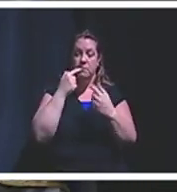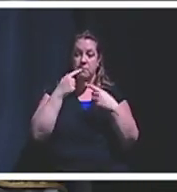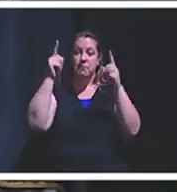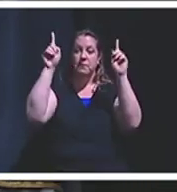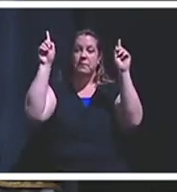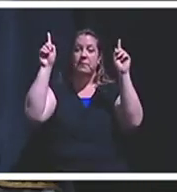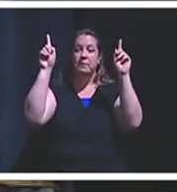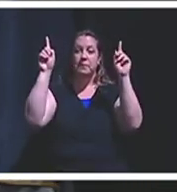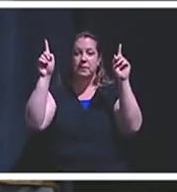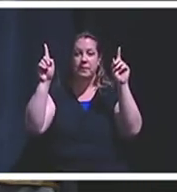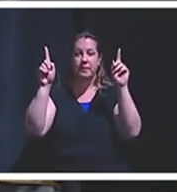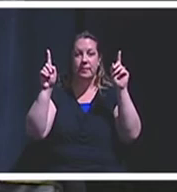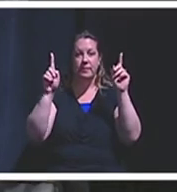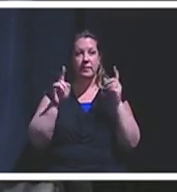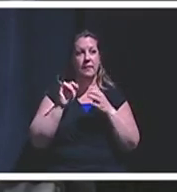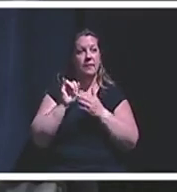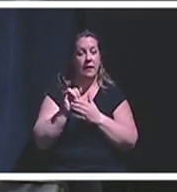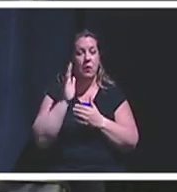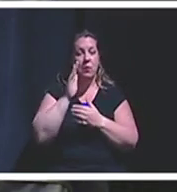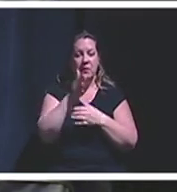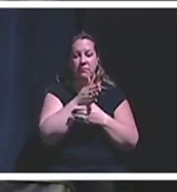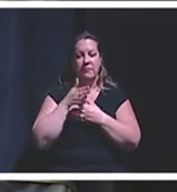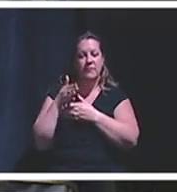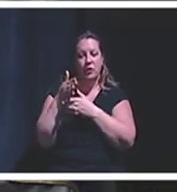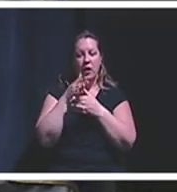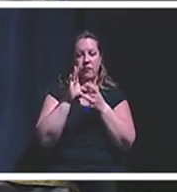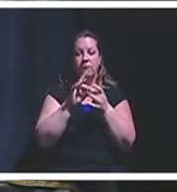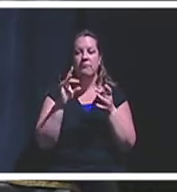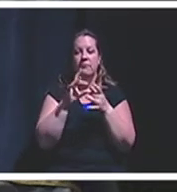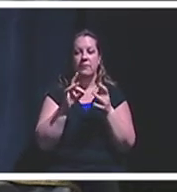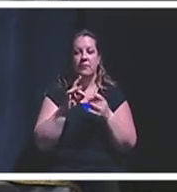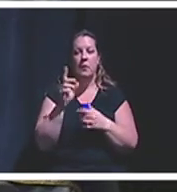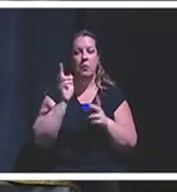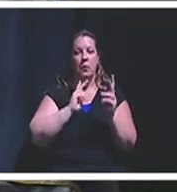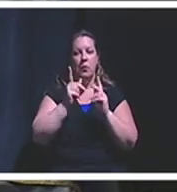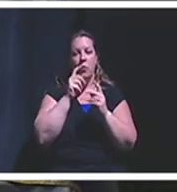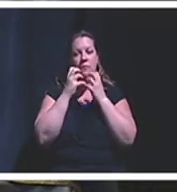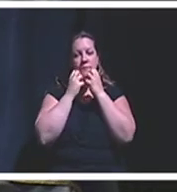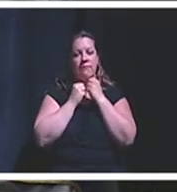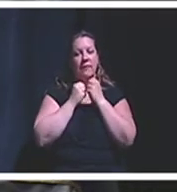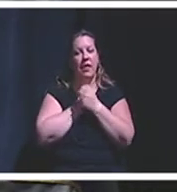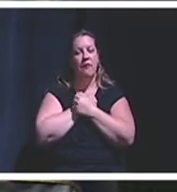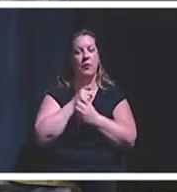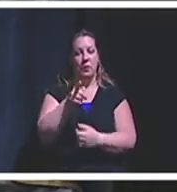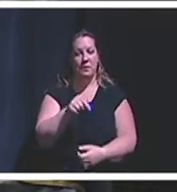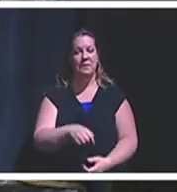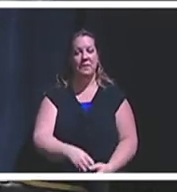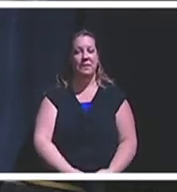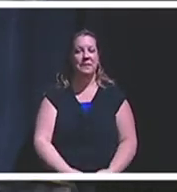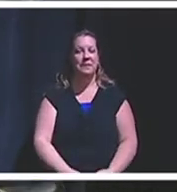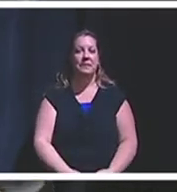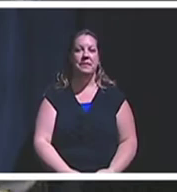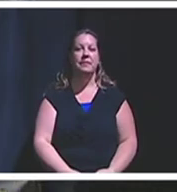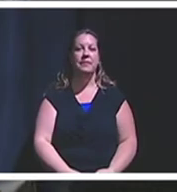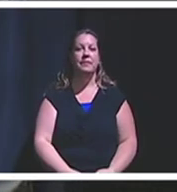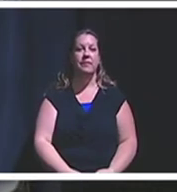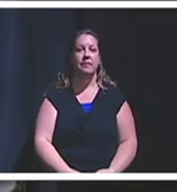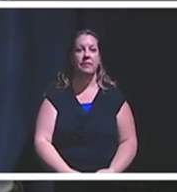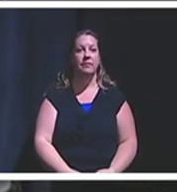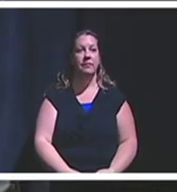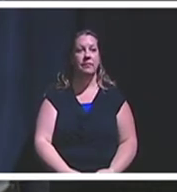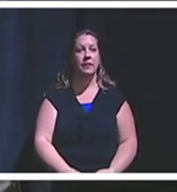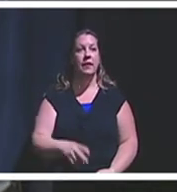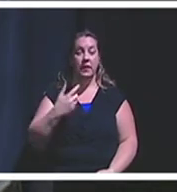accomplishments will be shared by the individuals who love you. We know that you are better